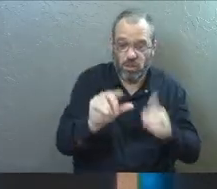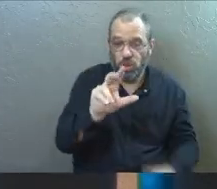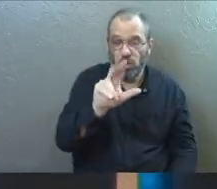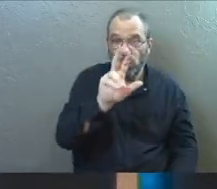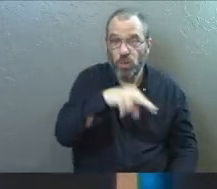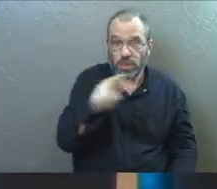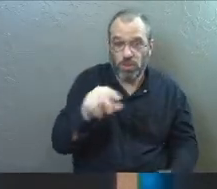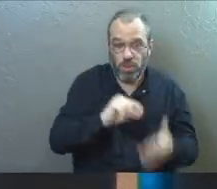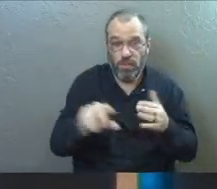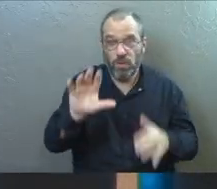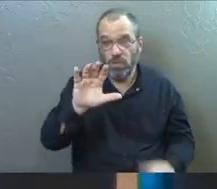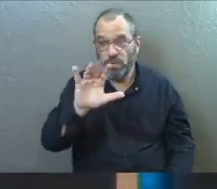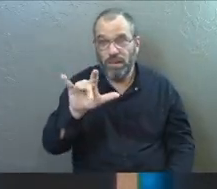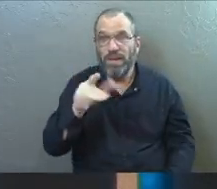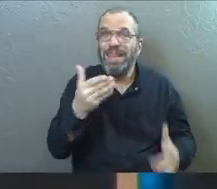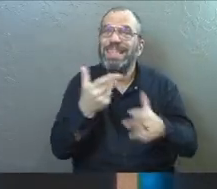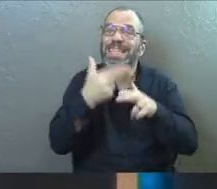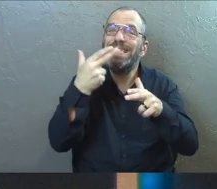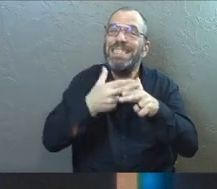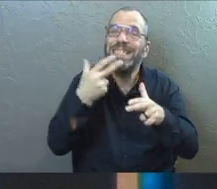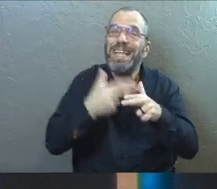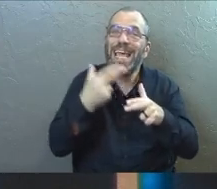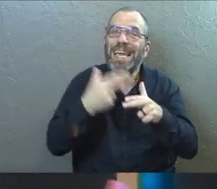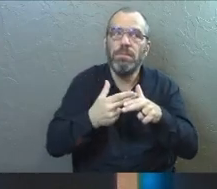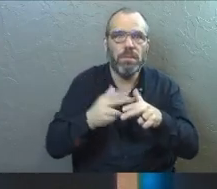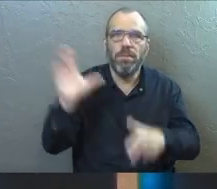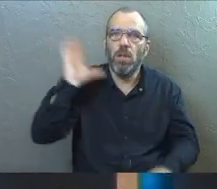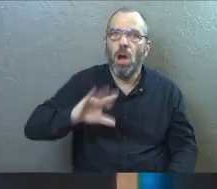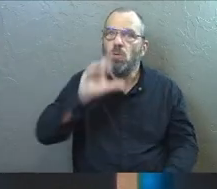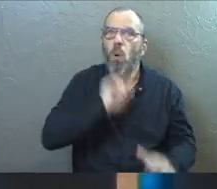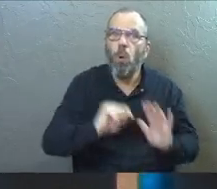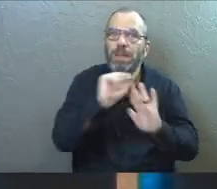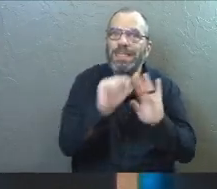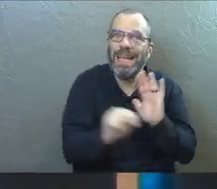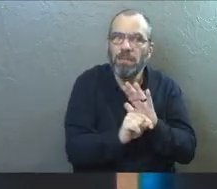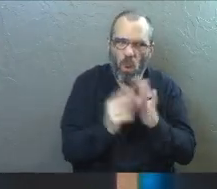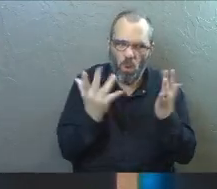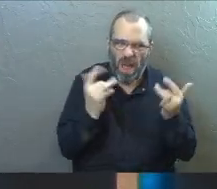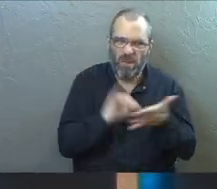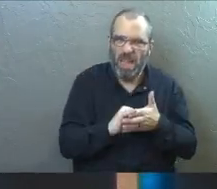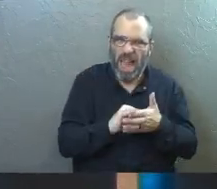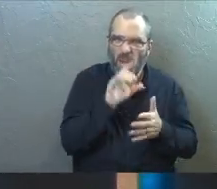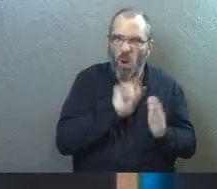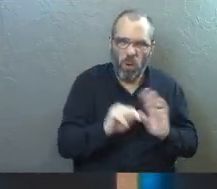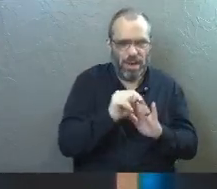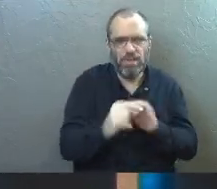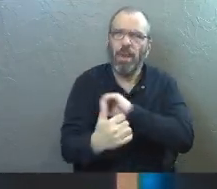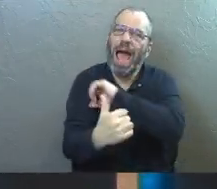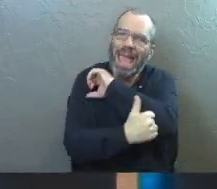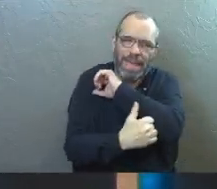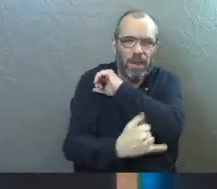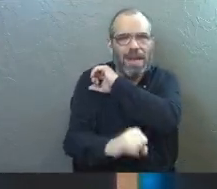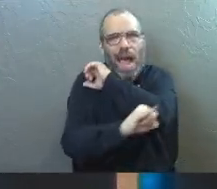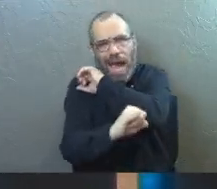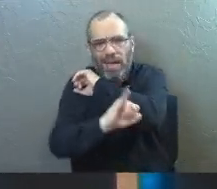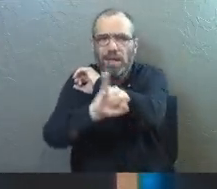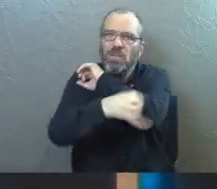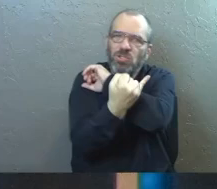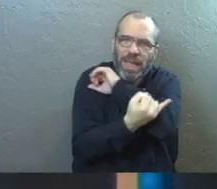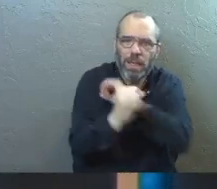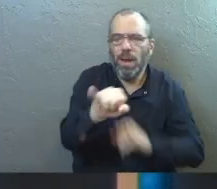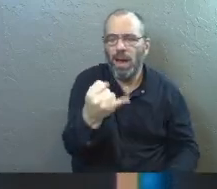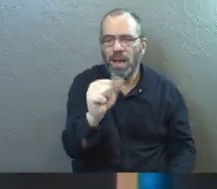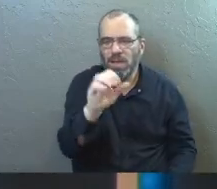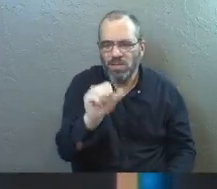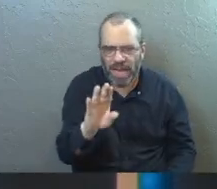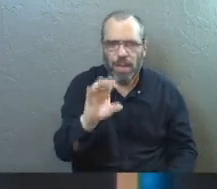is Peter lists off these holy prophets he's referring to, these heroes of the faith in the Old Testament. Why does he do that, right? So he talks about Abraham and Isaac and Jacob and